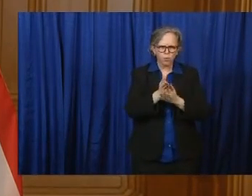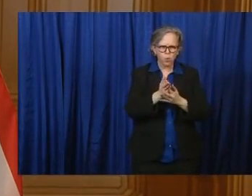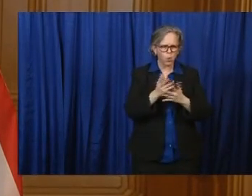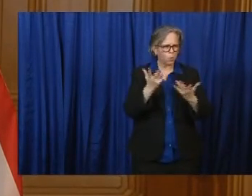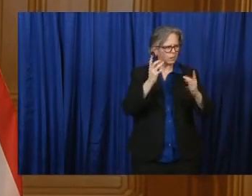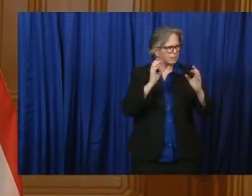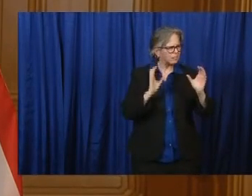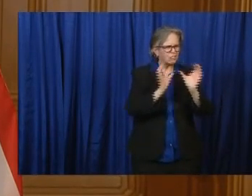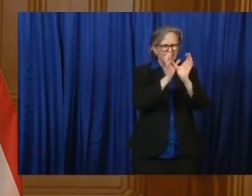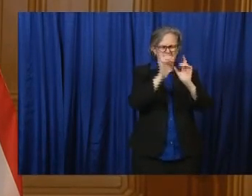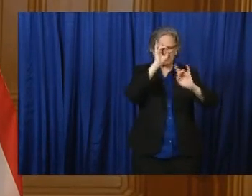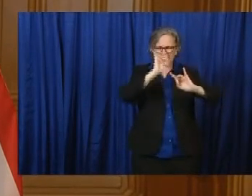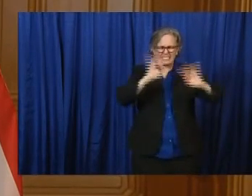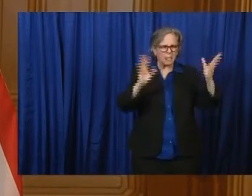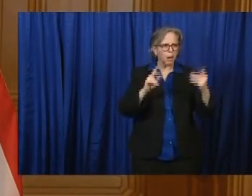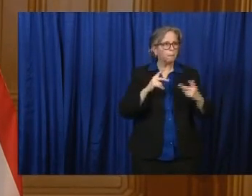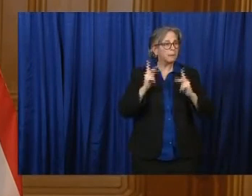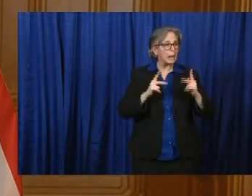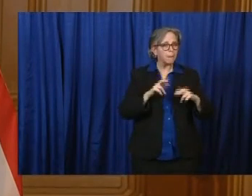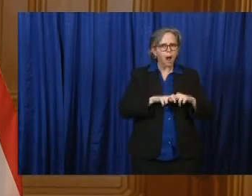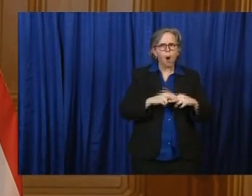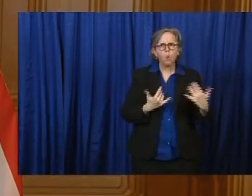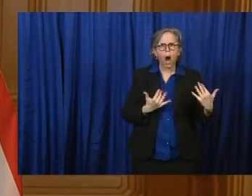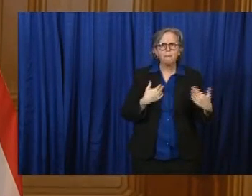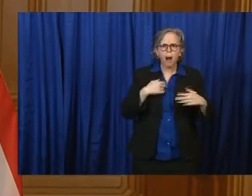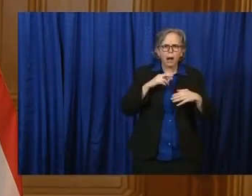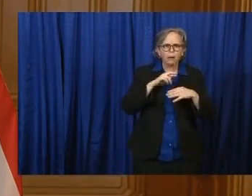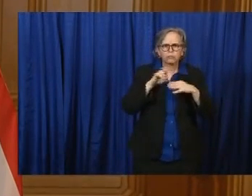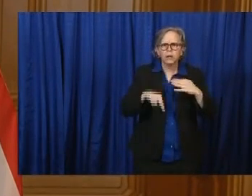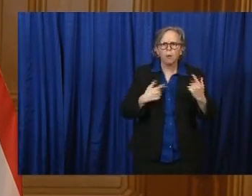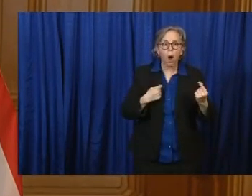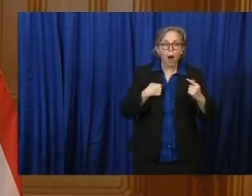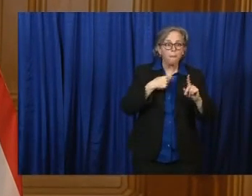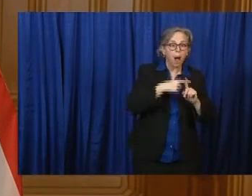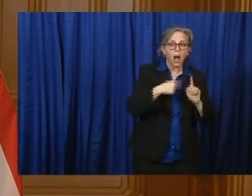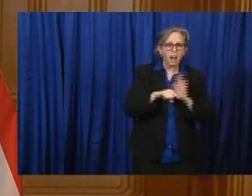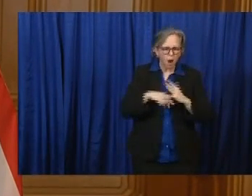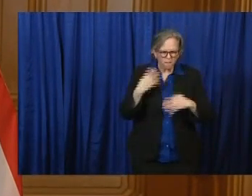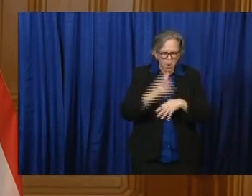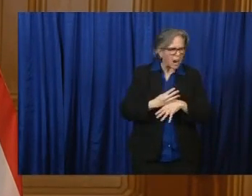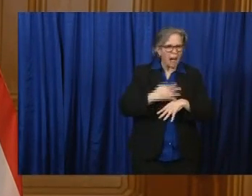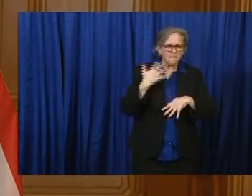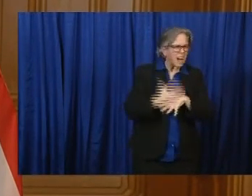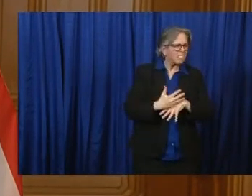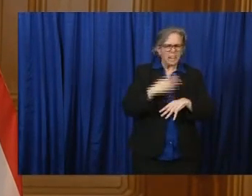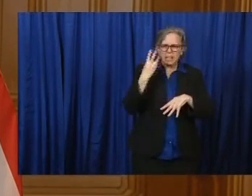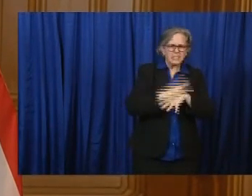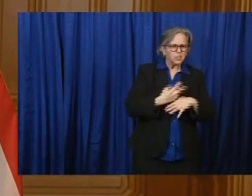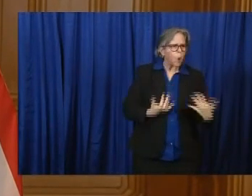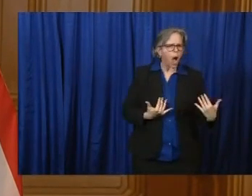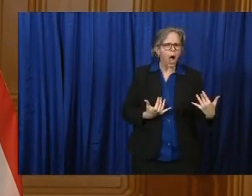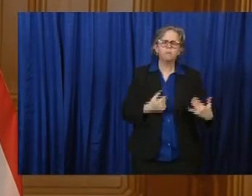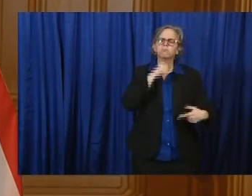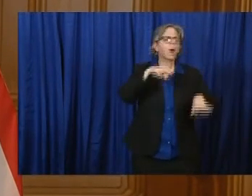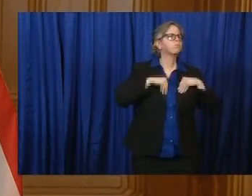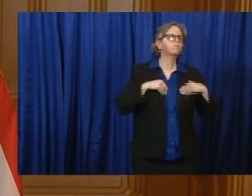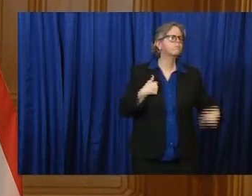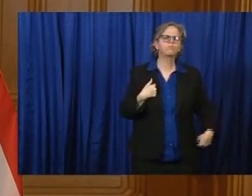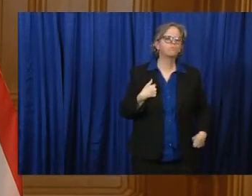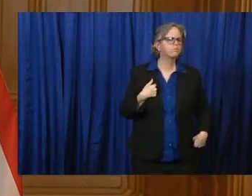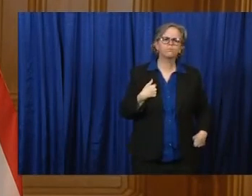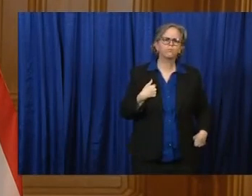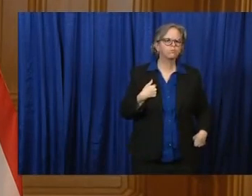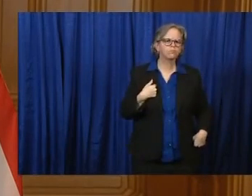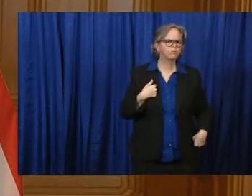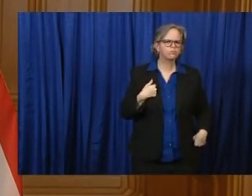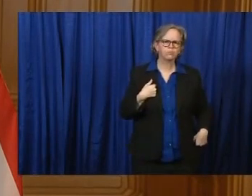where we are waiting and people are waiting 4, 5, and 6 days. Unfortunately, that is what we're